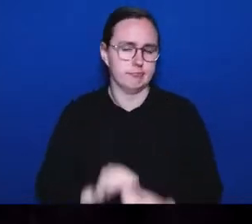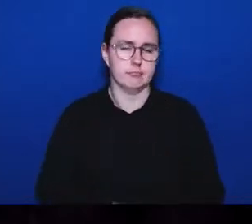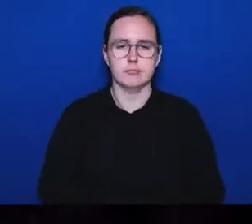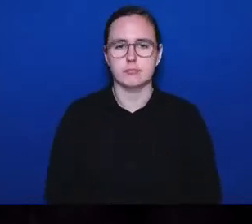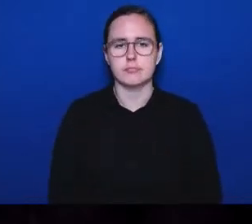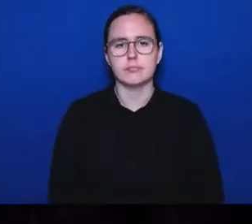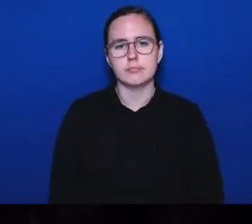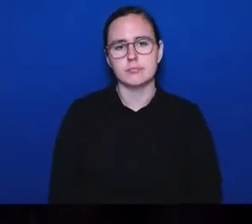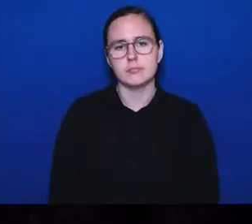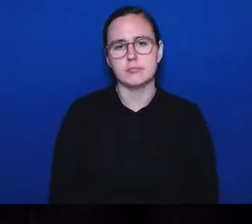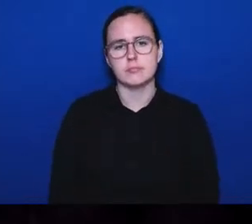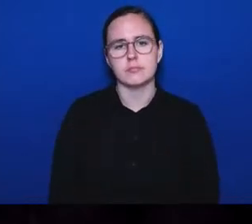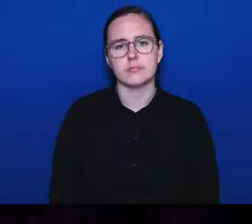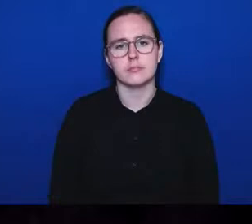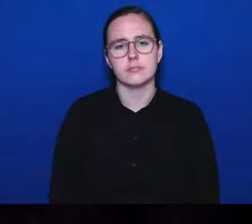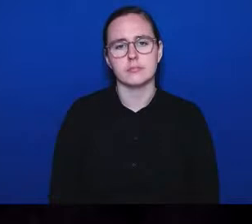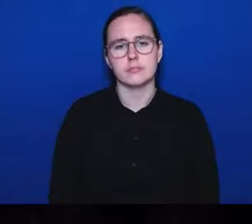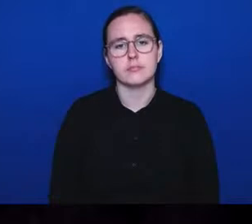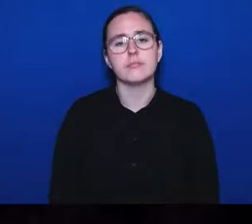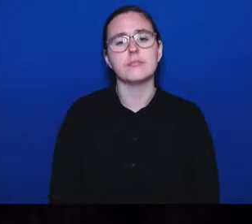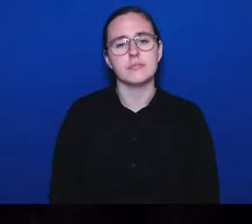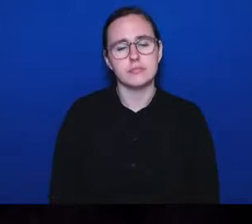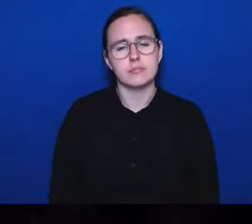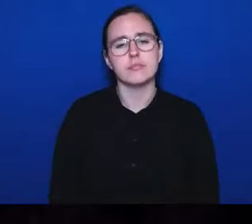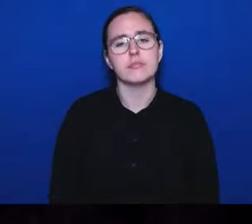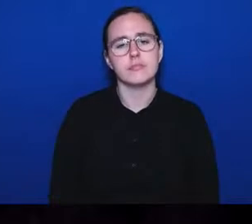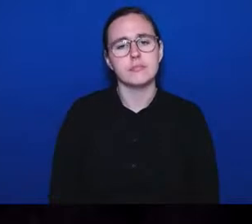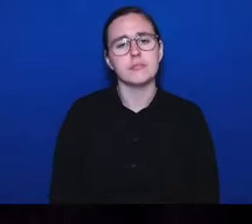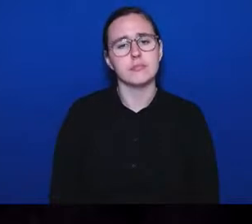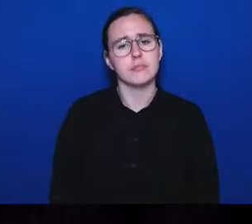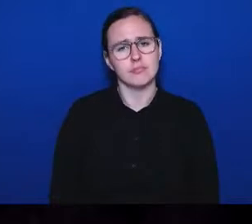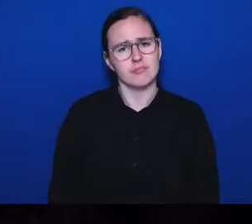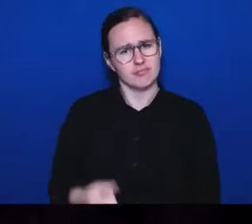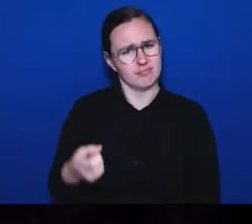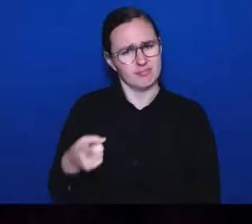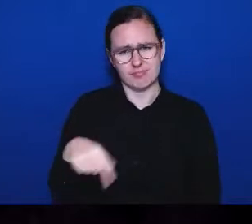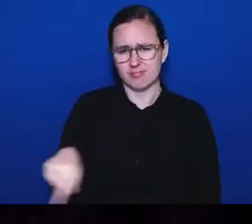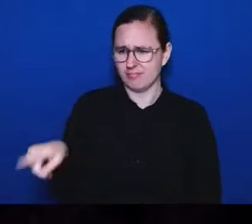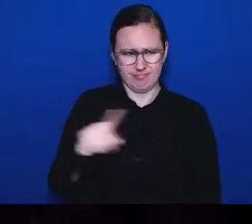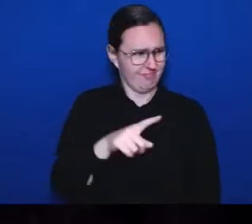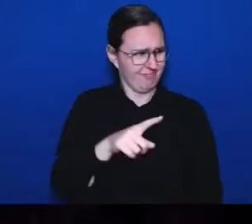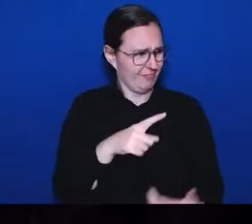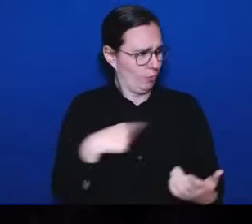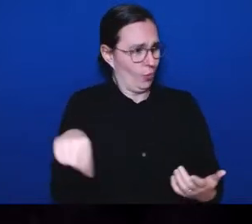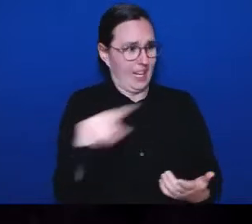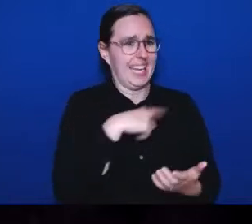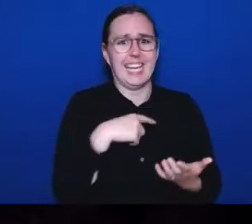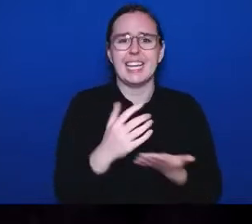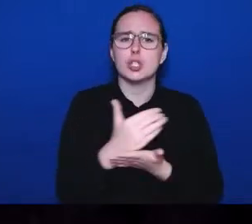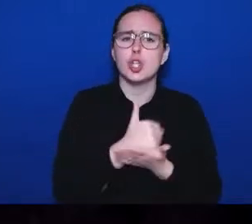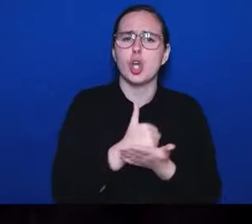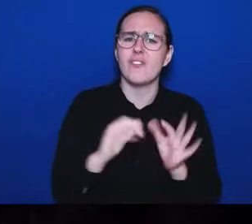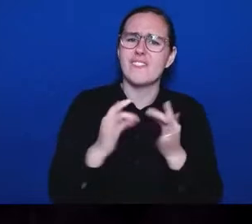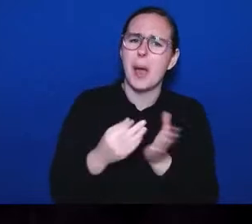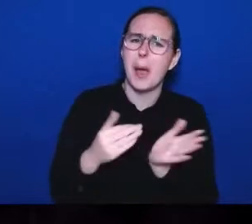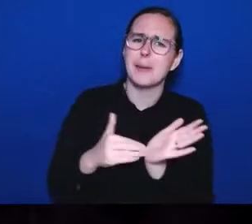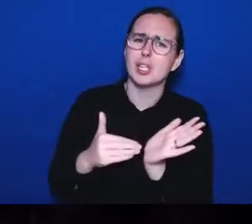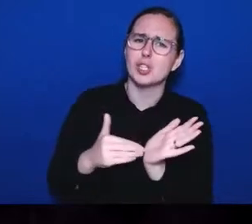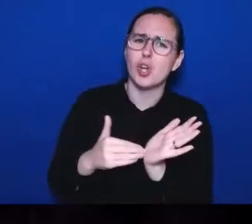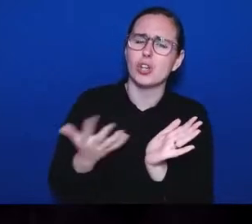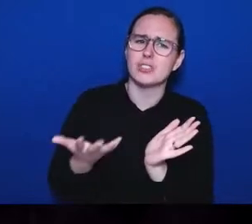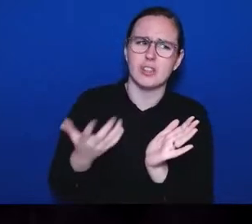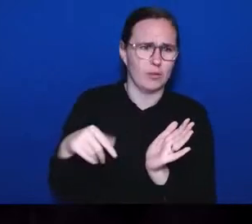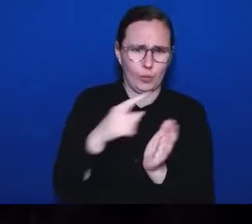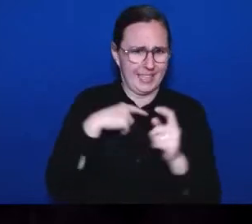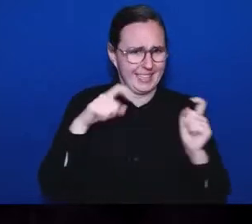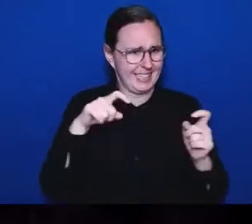Everyone deserves a family doctor, and this new option is a significant step to help make that goal a reality.